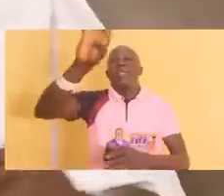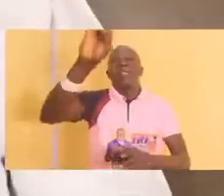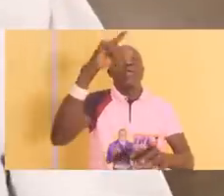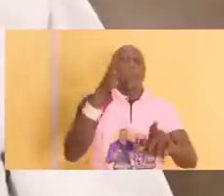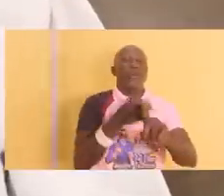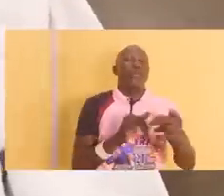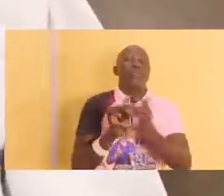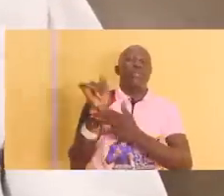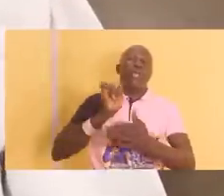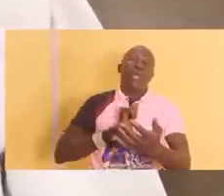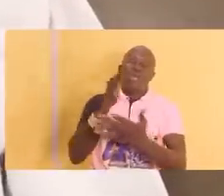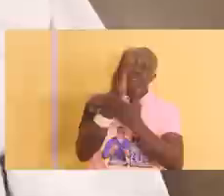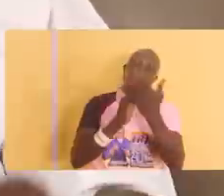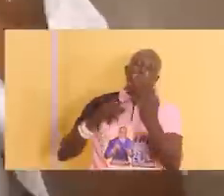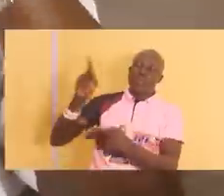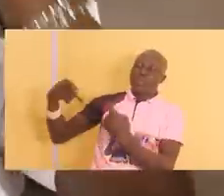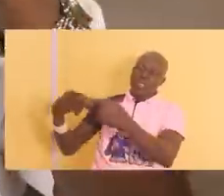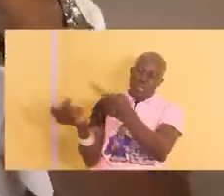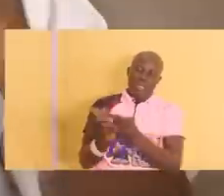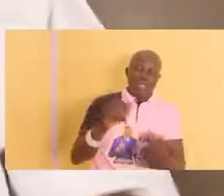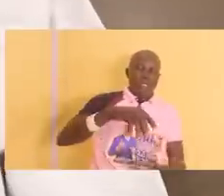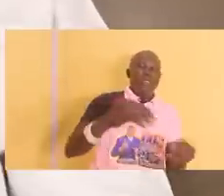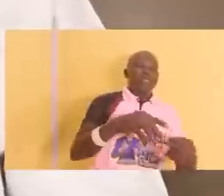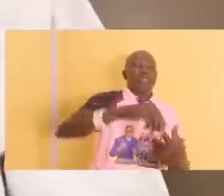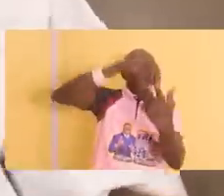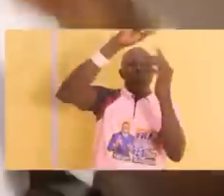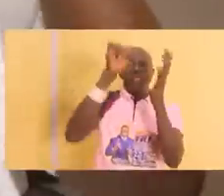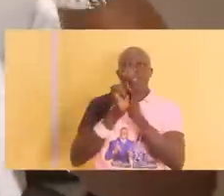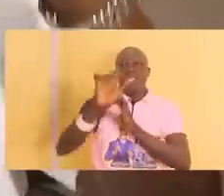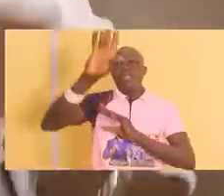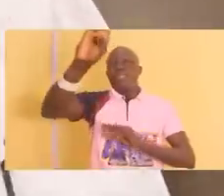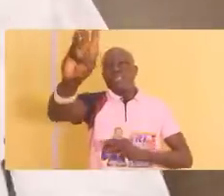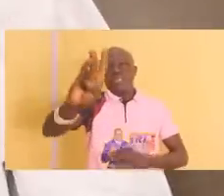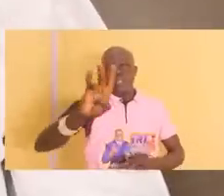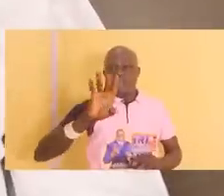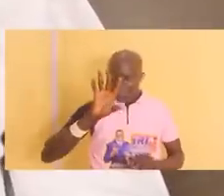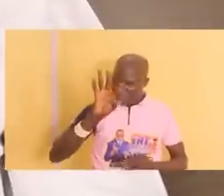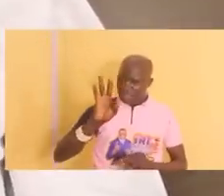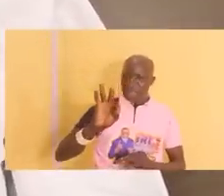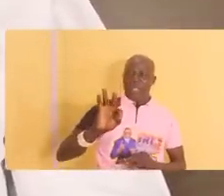the seventh day, in the ninth month, all these days are significant.